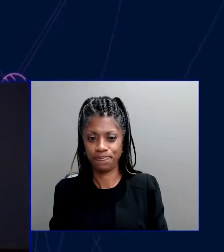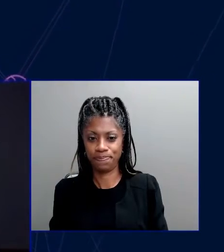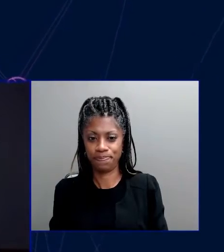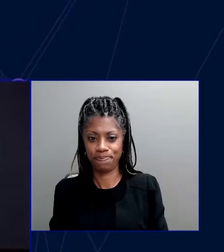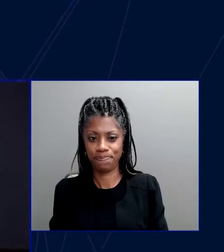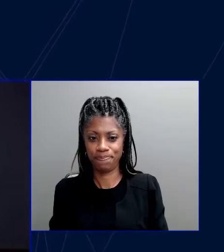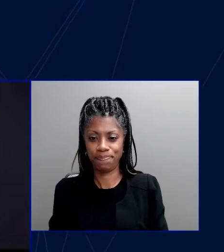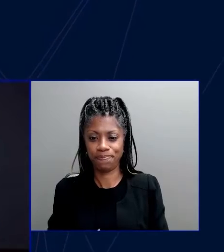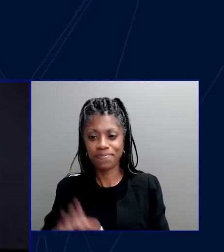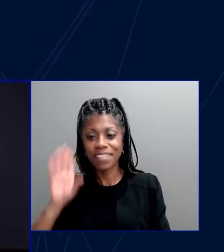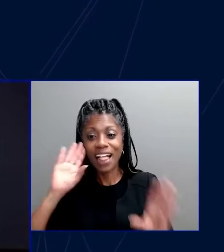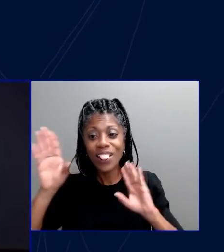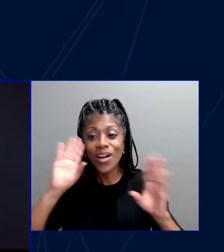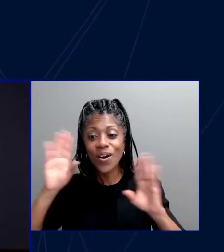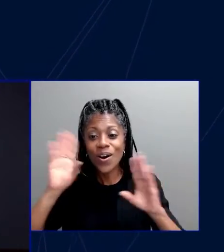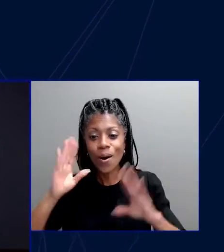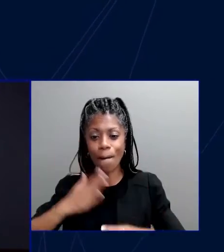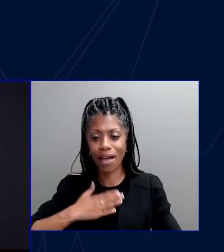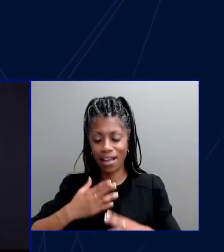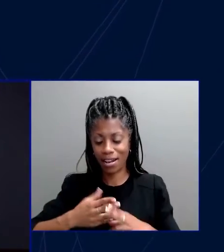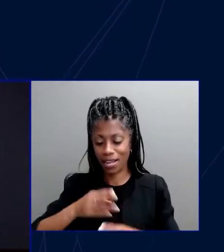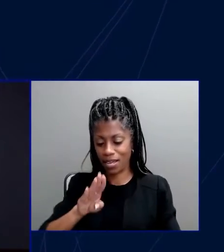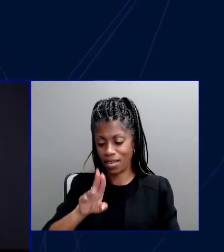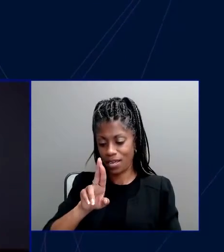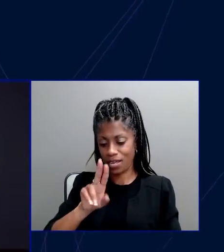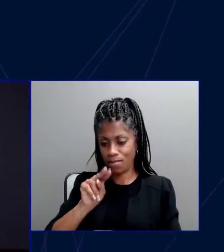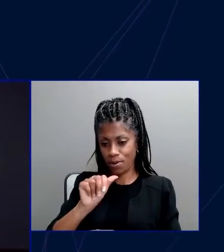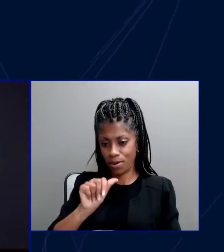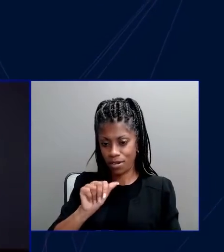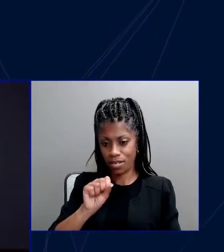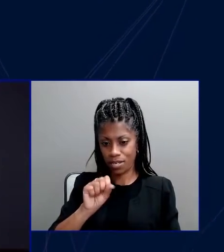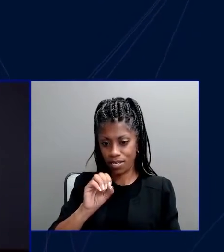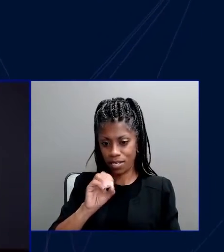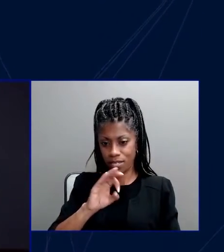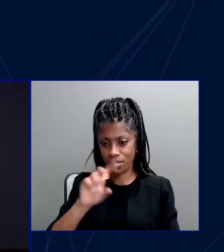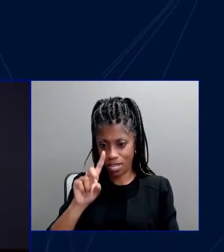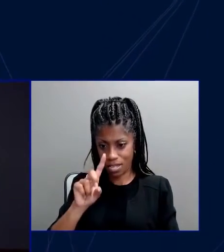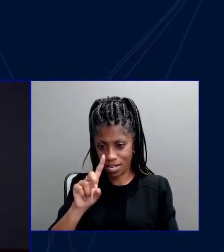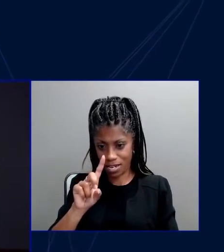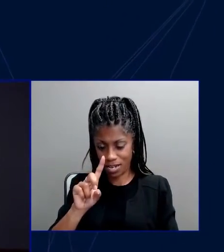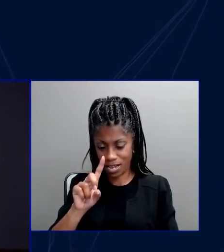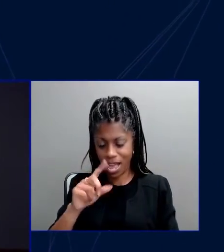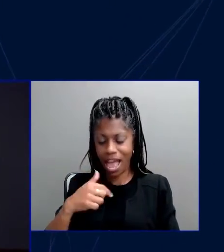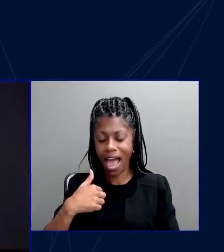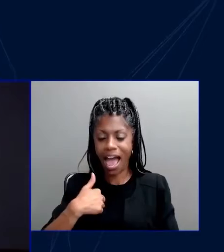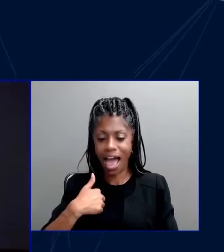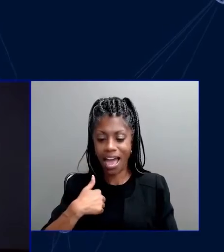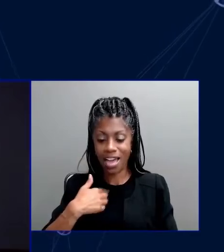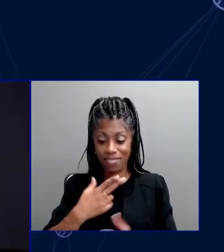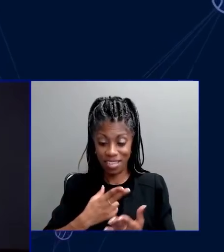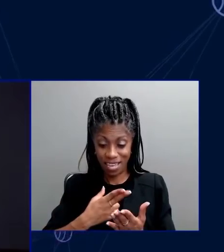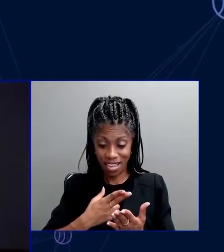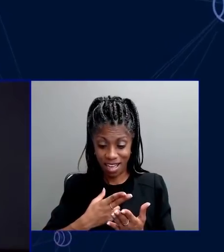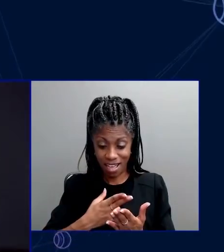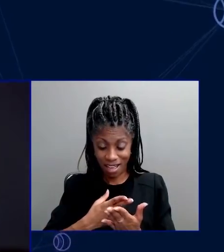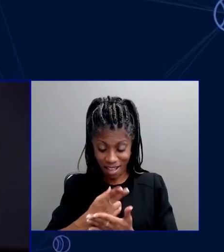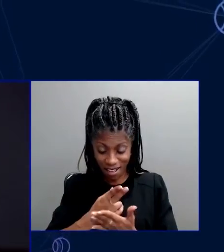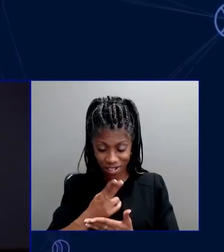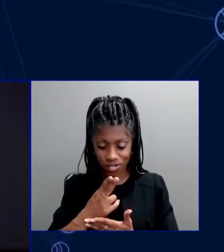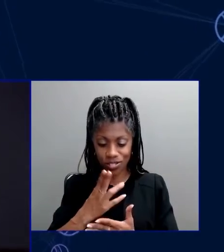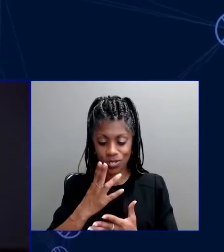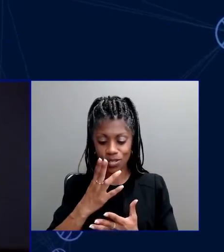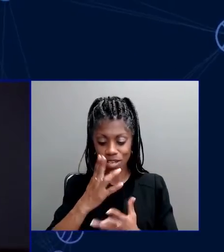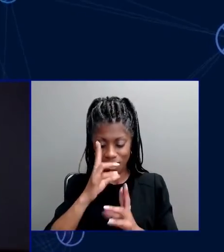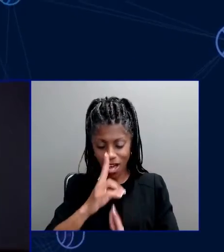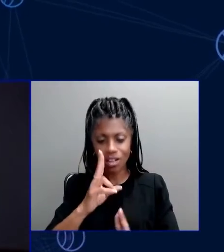Hi everyone, my name is Bruna Solad, and this year I have the honor of accepting the Clarence B. Jones Impact